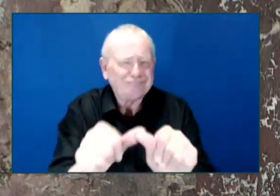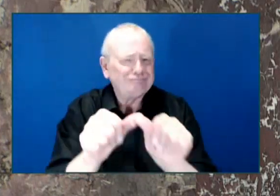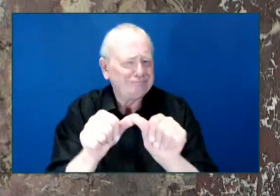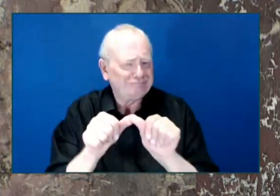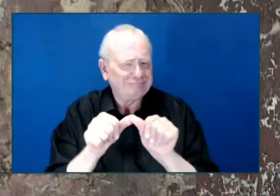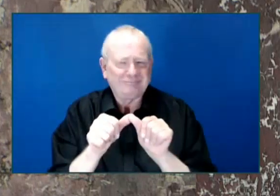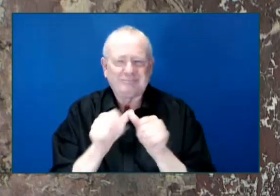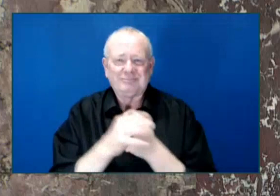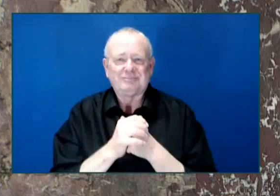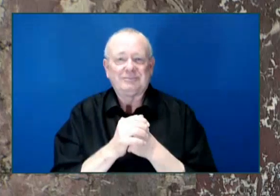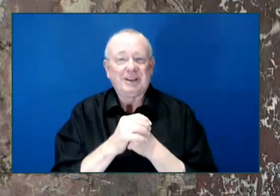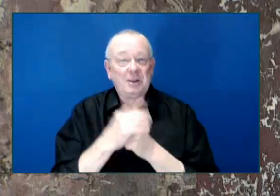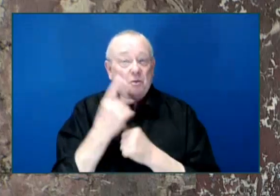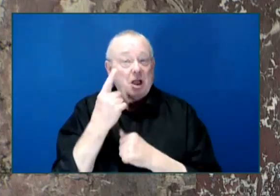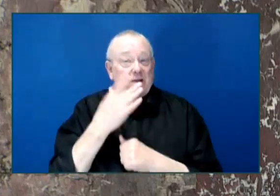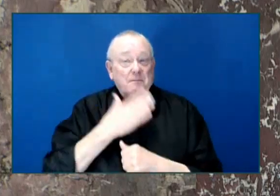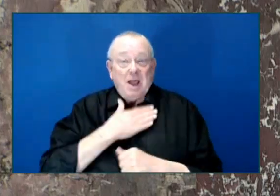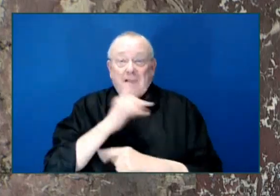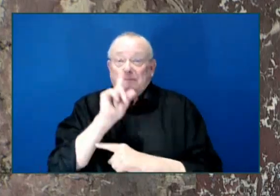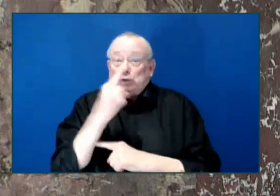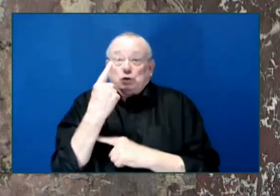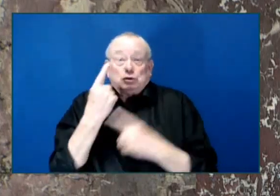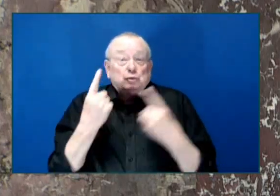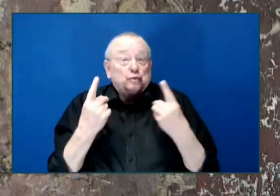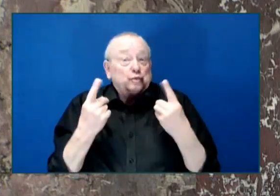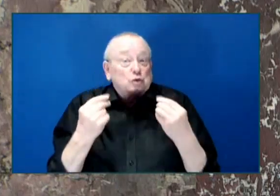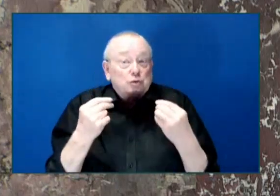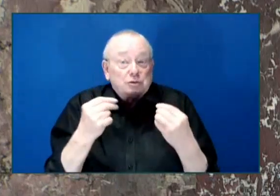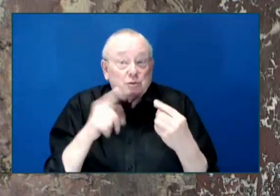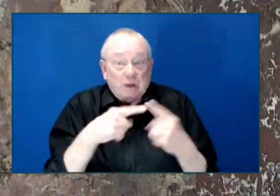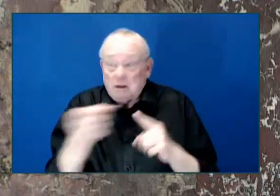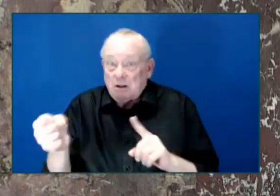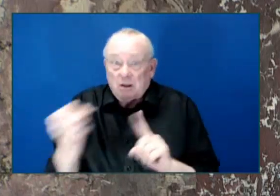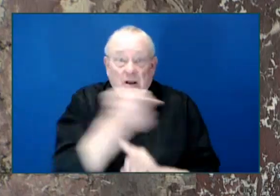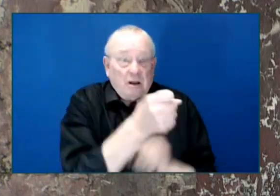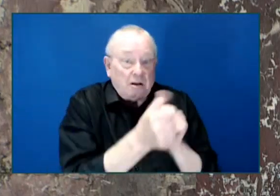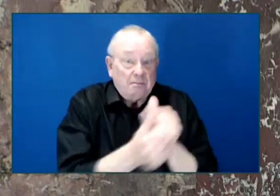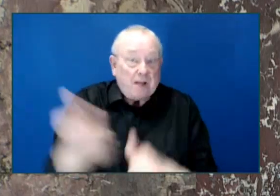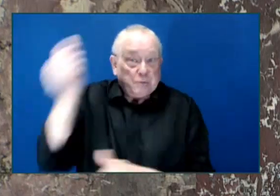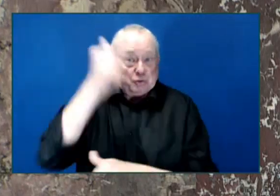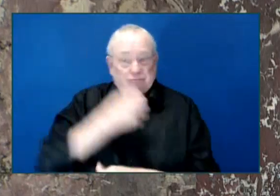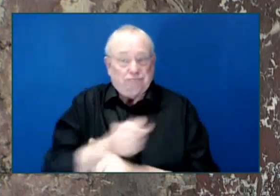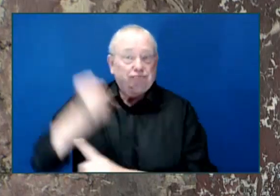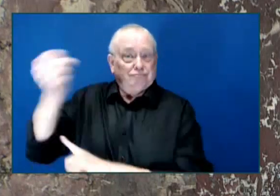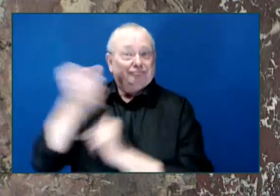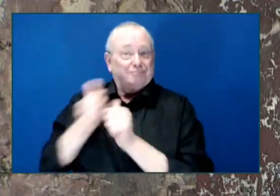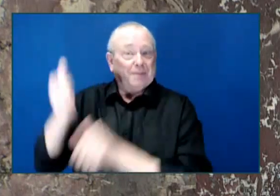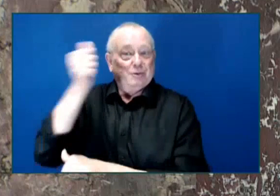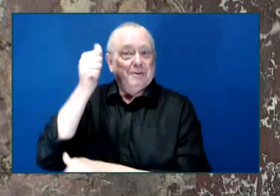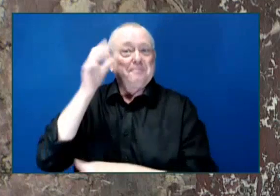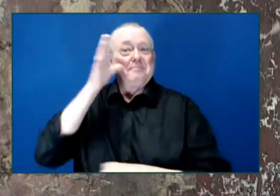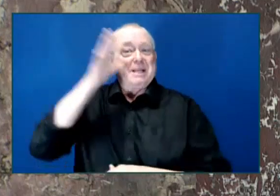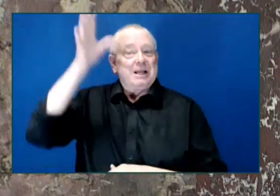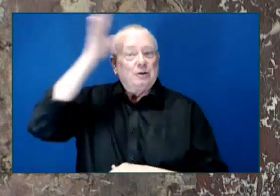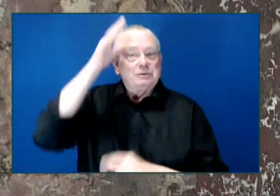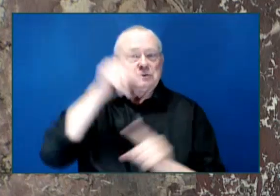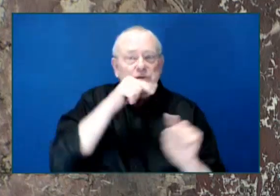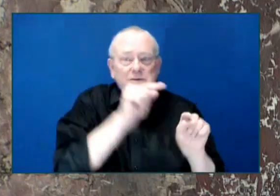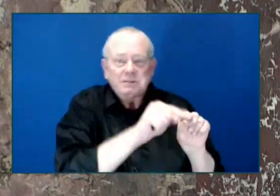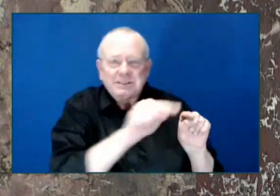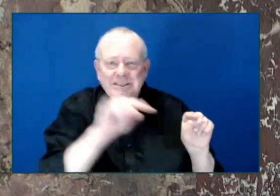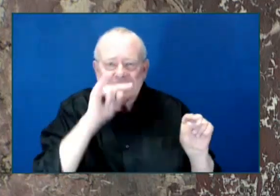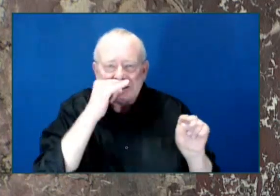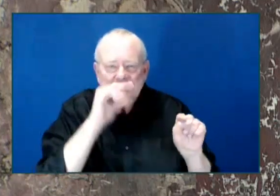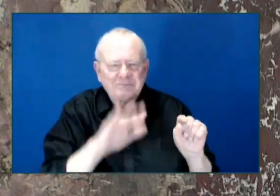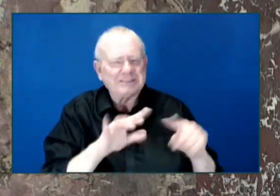it's important to our government that parents, especially parents that have kids that have these unique needs, don't face additional stress. And it was clear